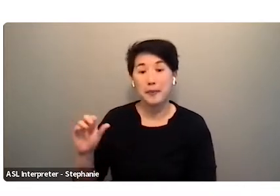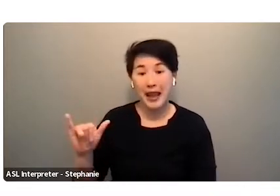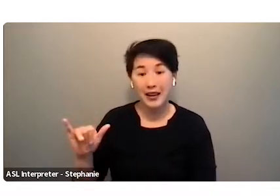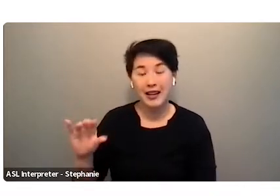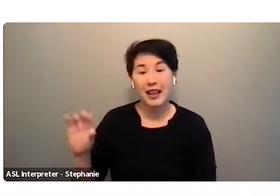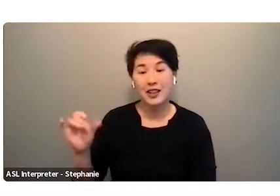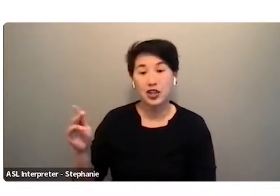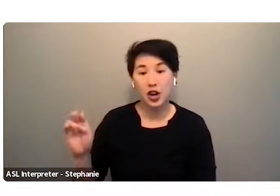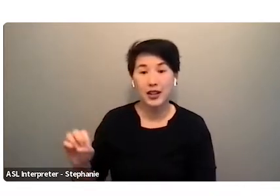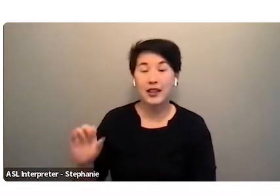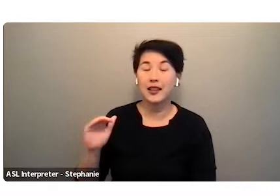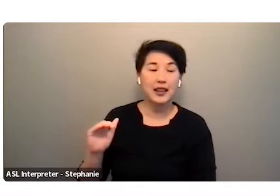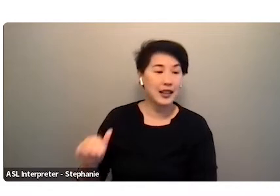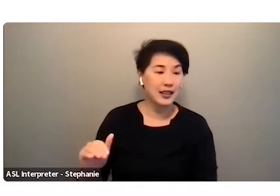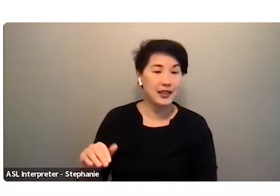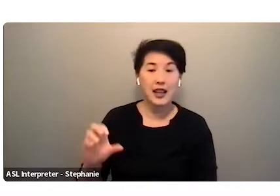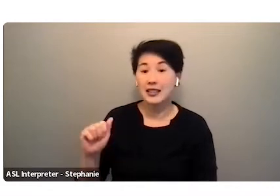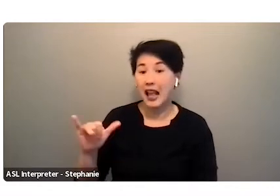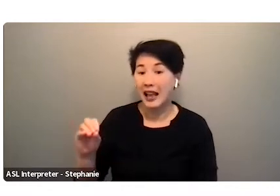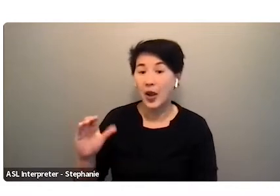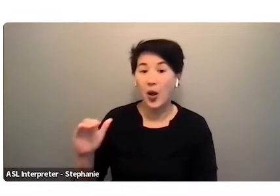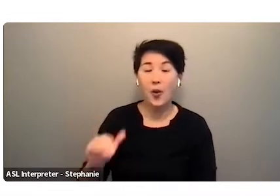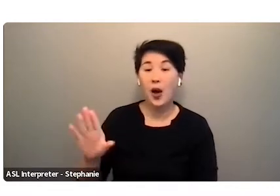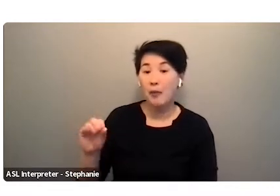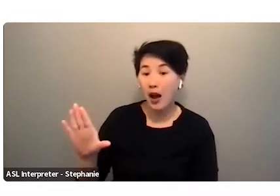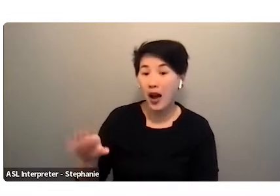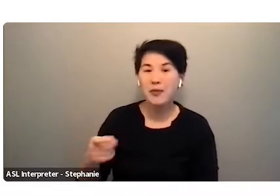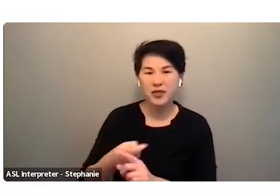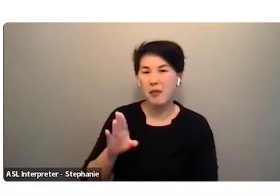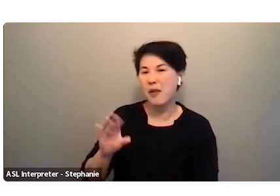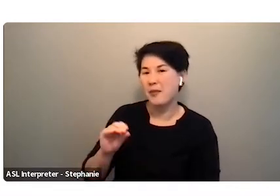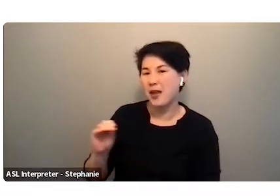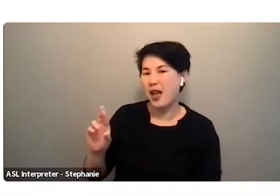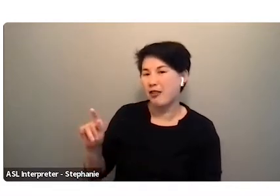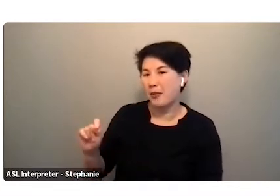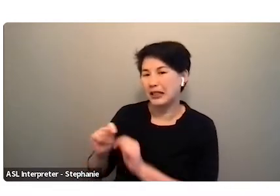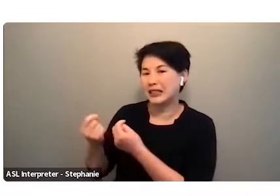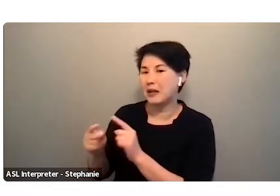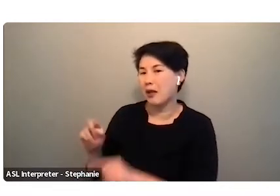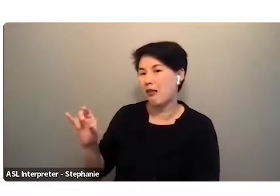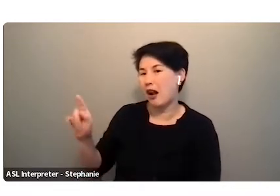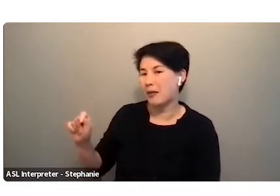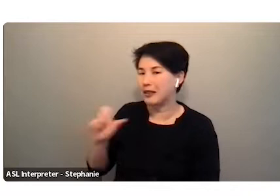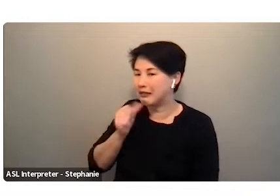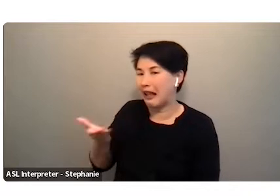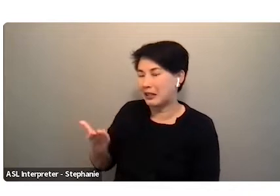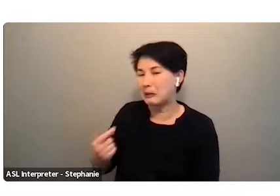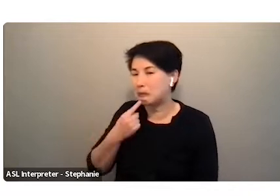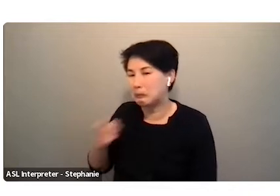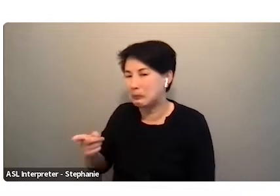and Natasha, Bob from the Bob and Robert team, but Robert's not here. Miss you, Robert,